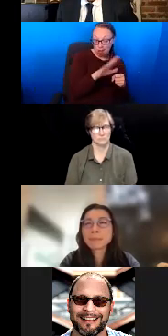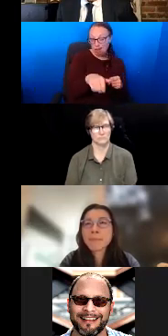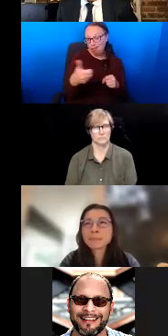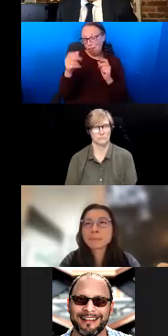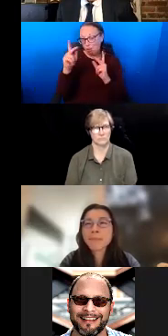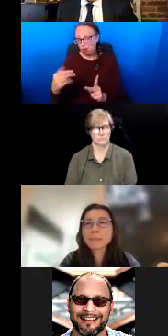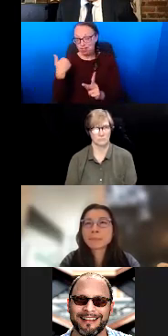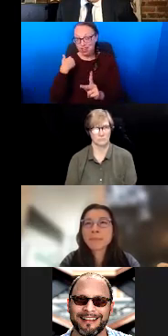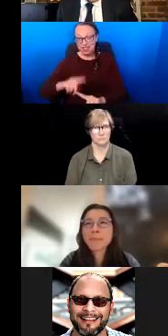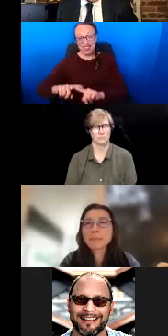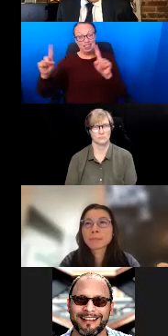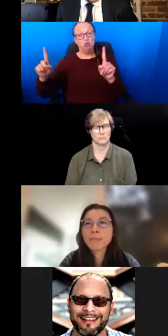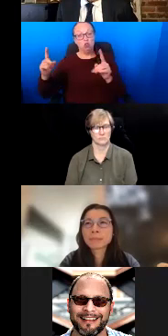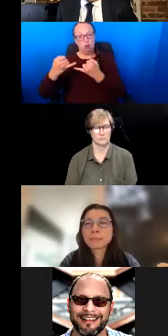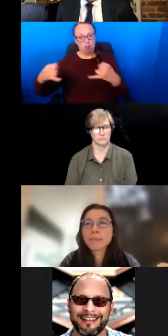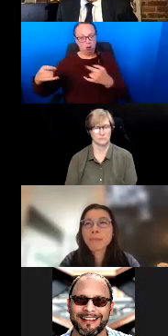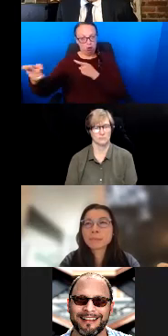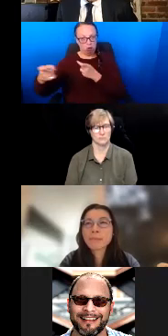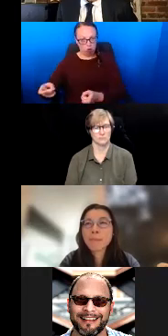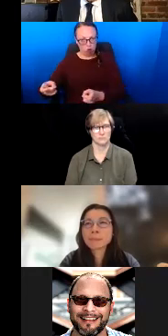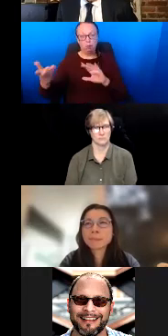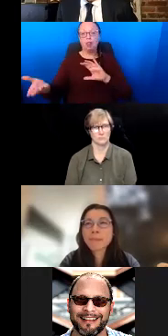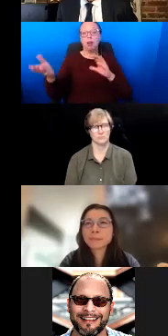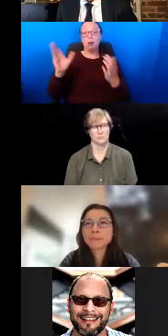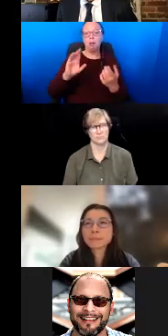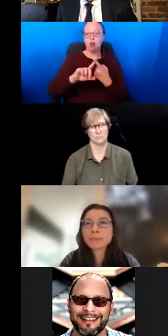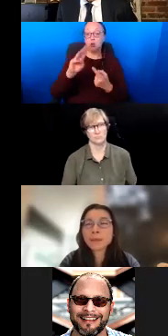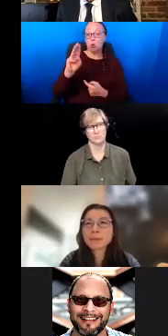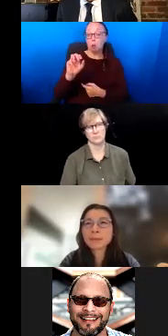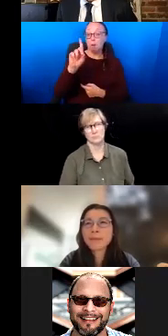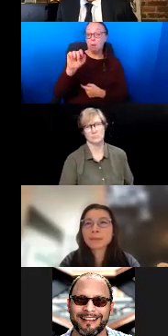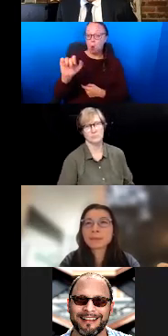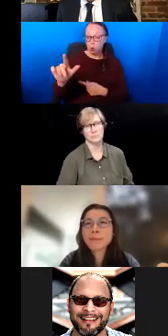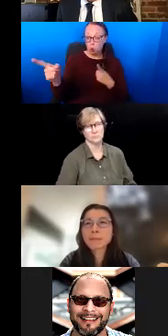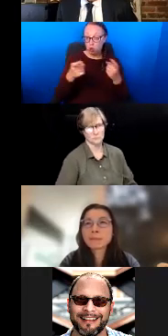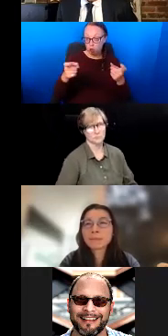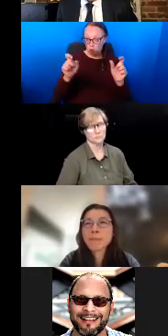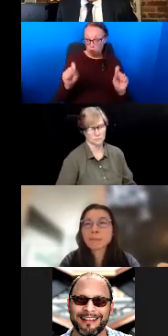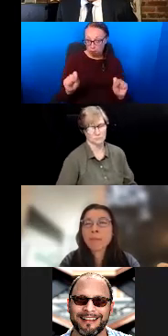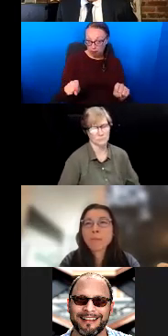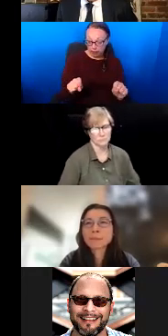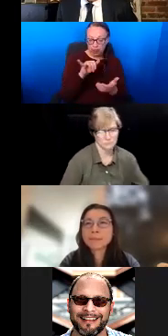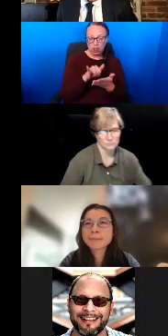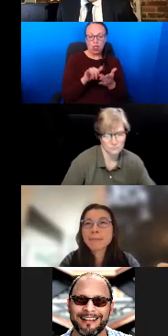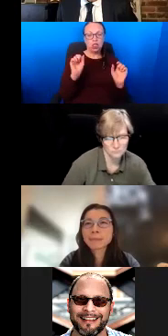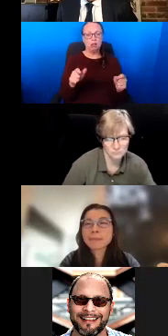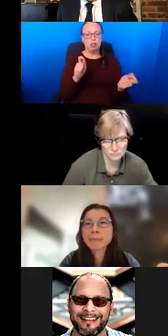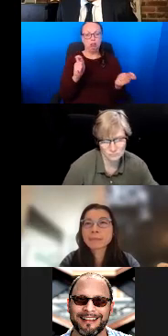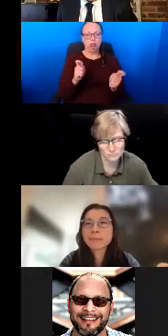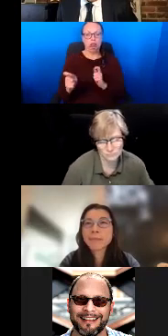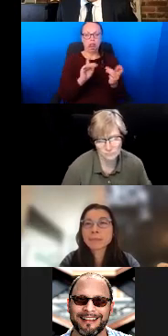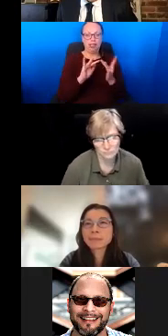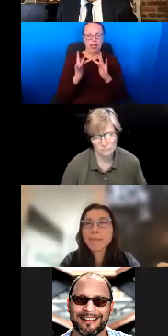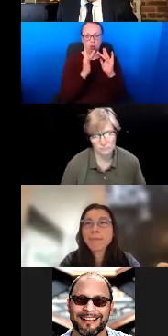controllability in Broca's area. Contrast that with something called modal controllability, which I also alluded to a couple minutes ago, the ability to manipulate networks into highly